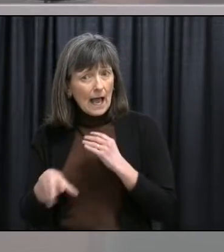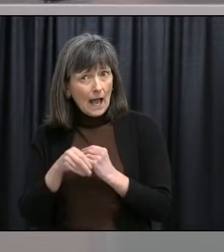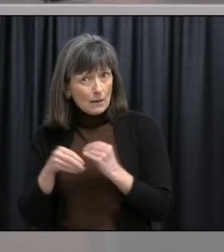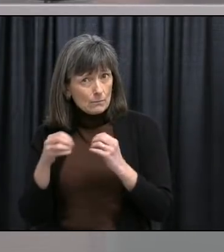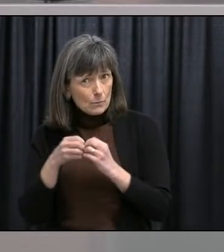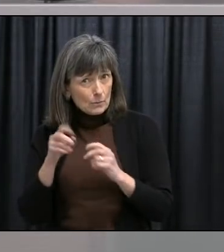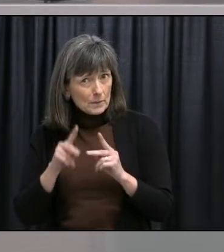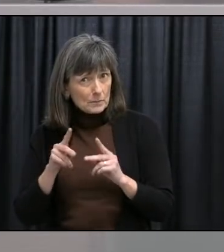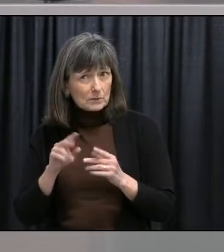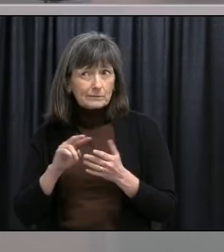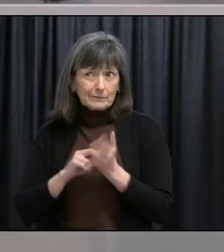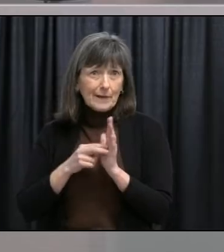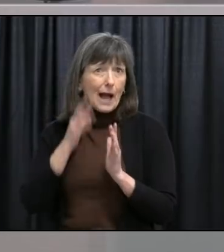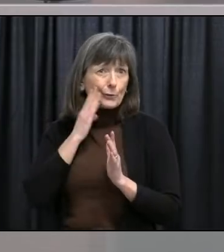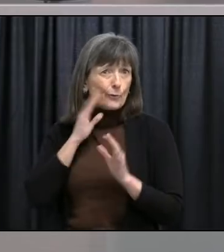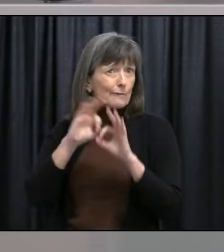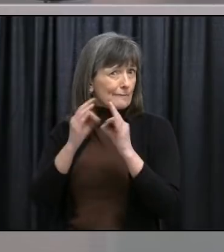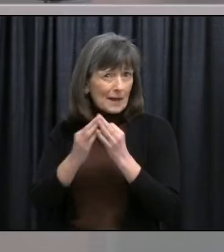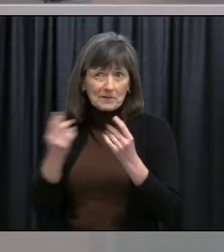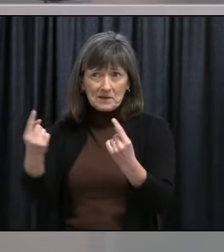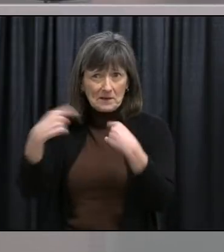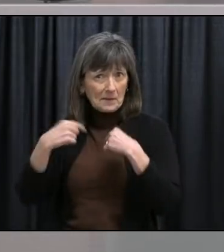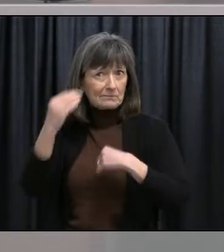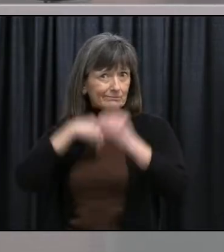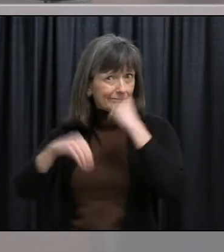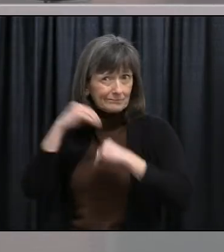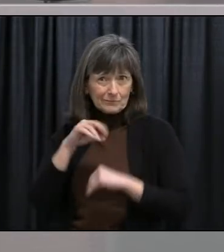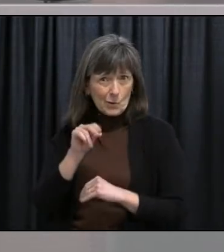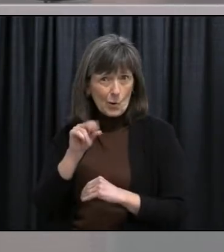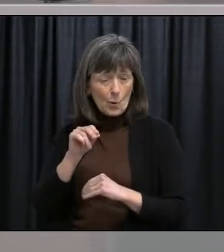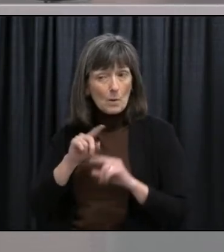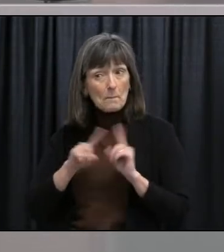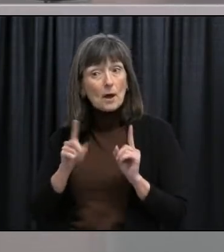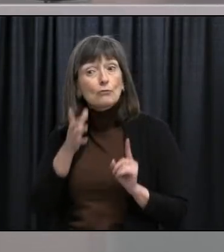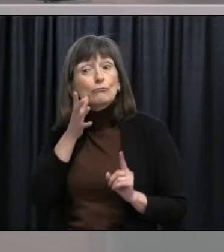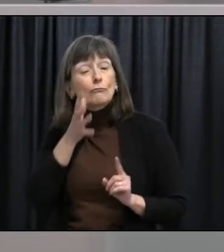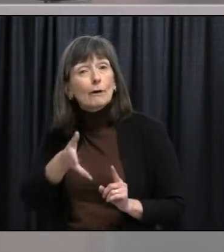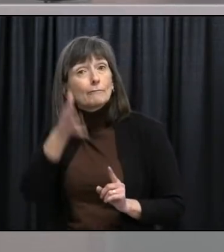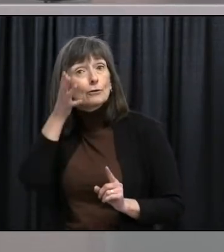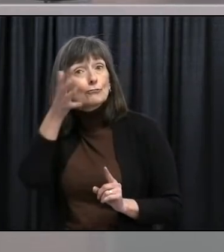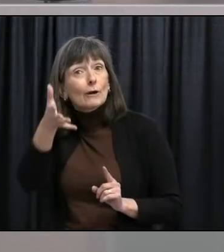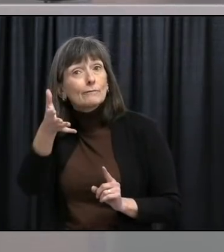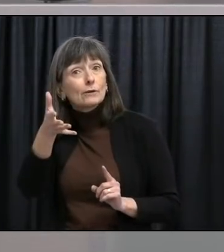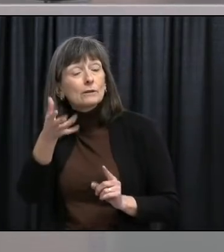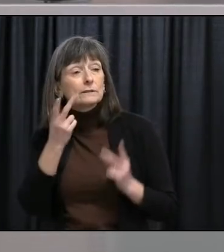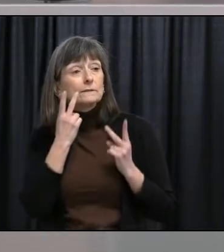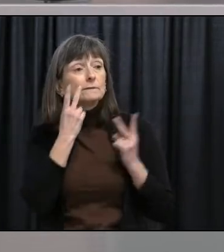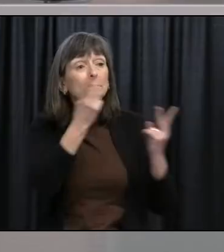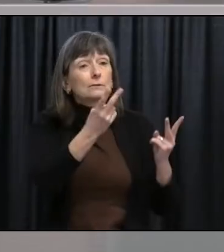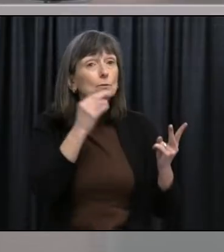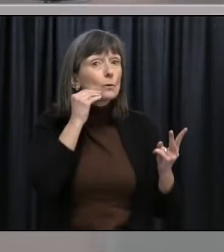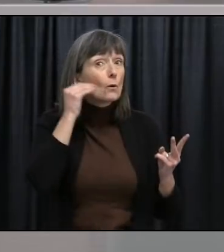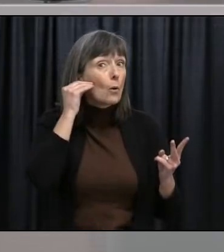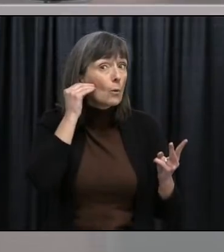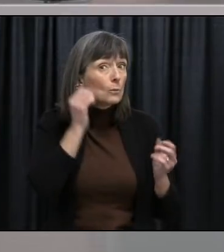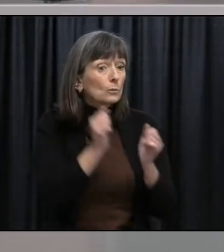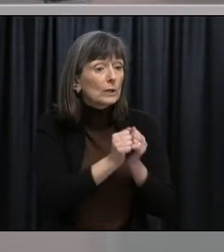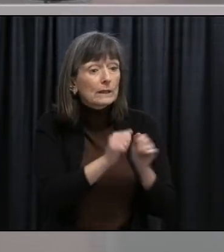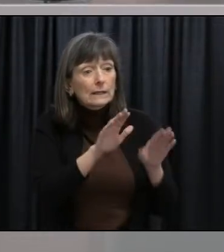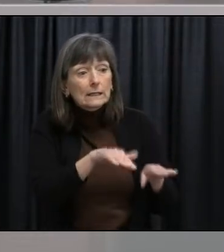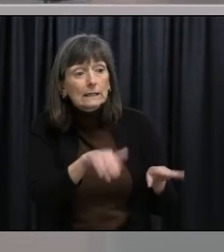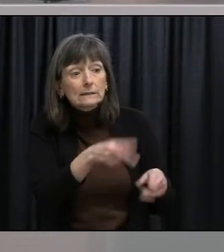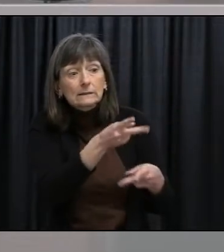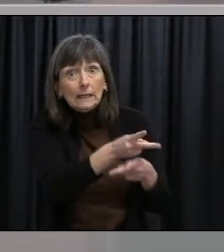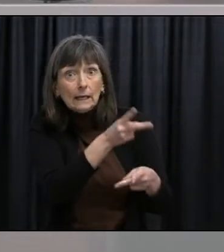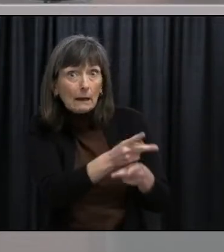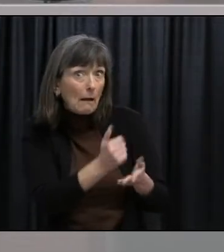family over for Christmas dinner, but can the nan and pop go to their adult children's home and help with